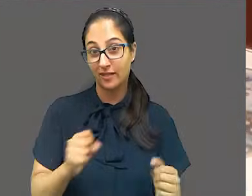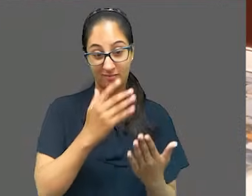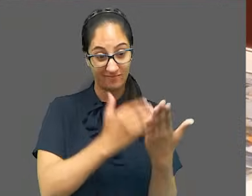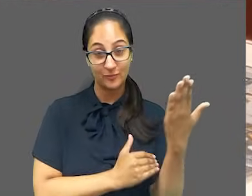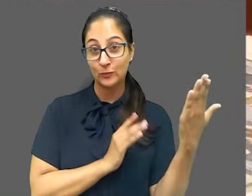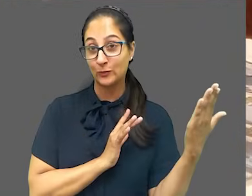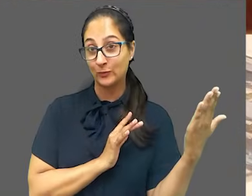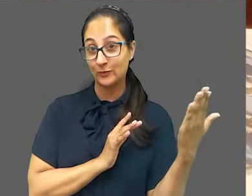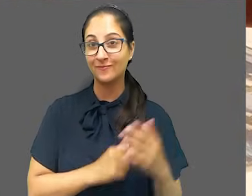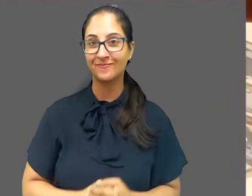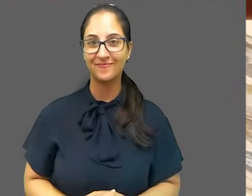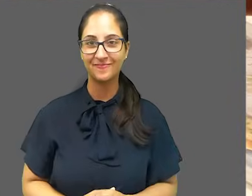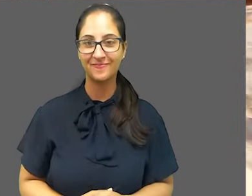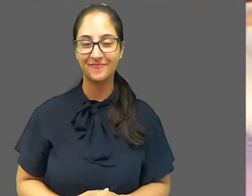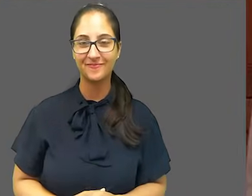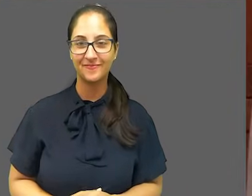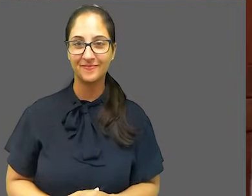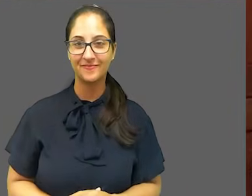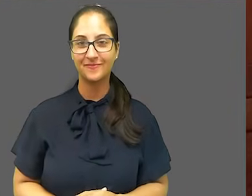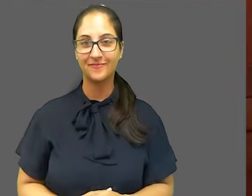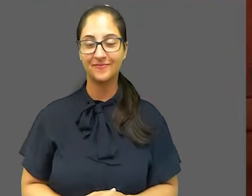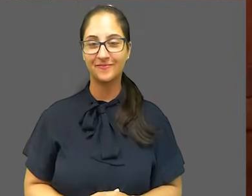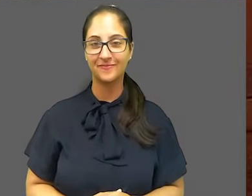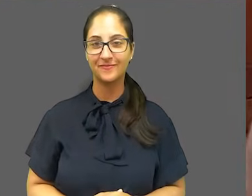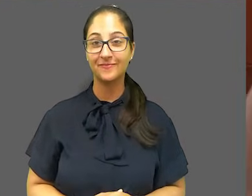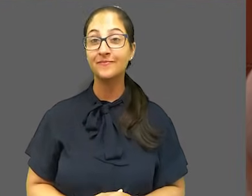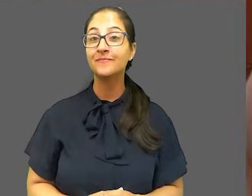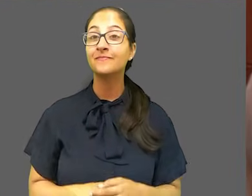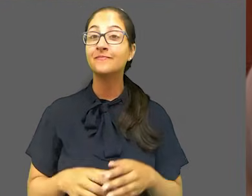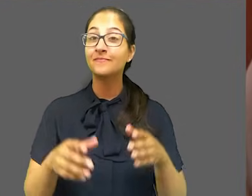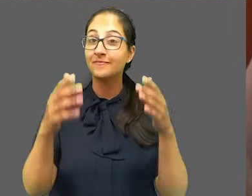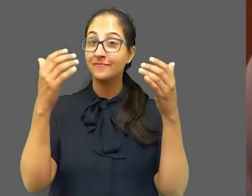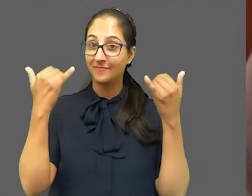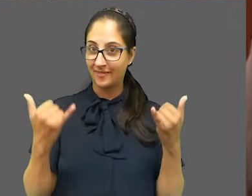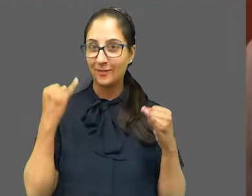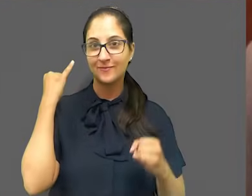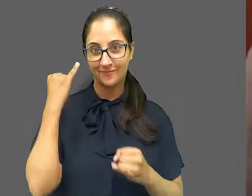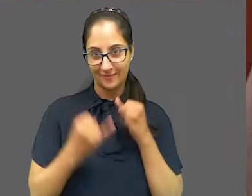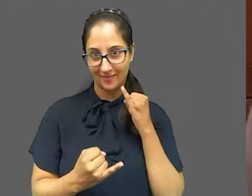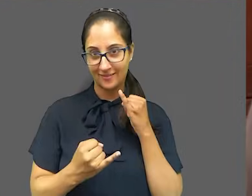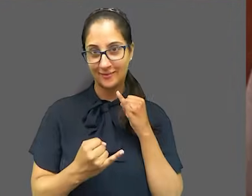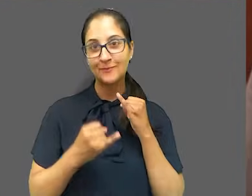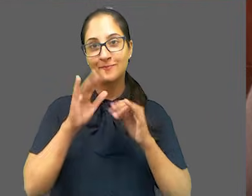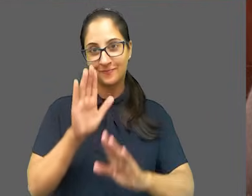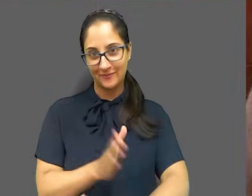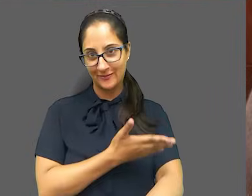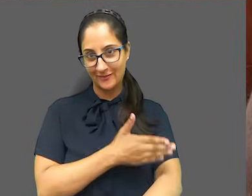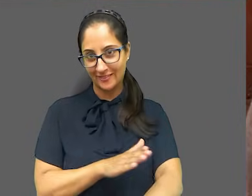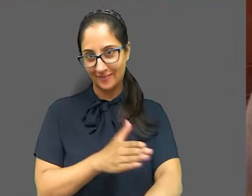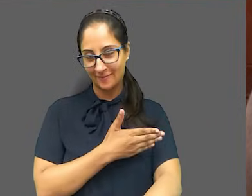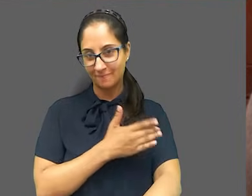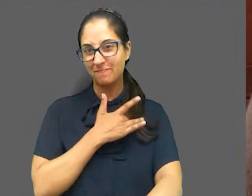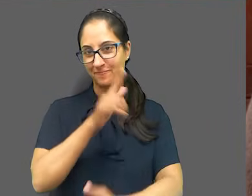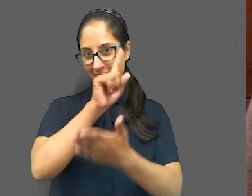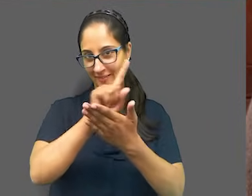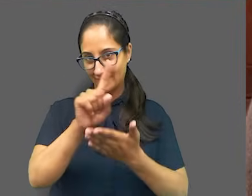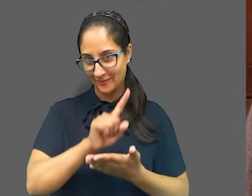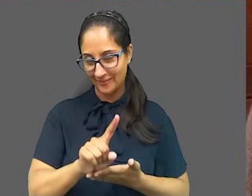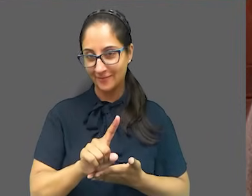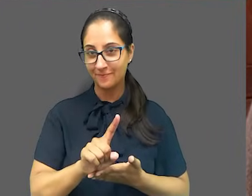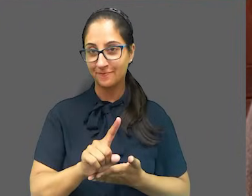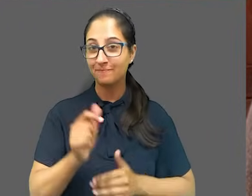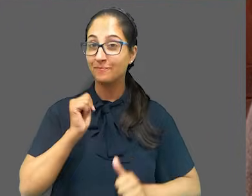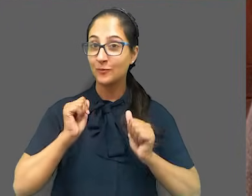There's some wonderful material for all of us to take advantage of. Well, now it's time to end our show, and we leave you with some